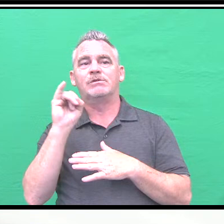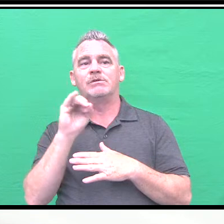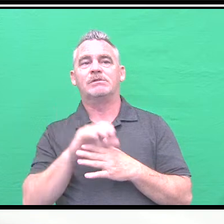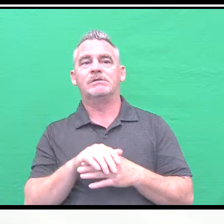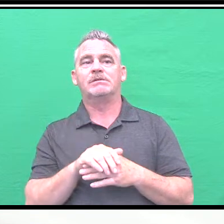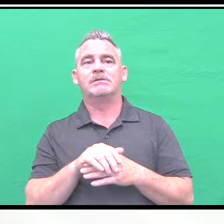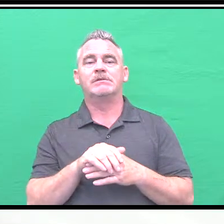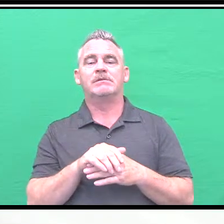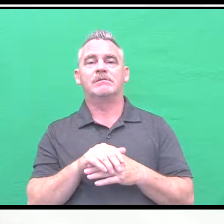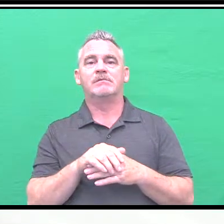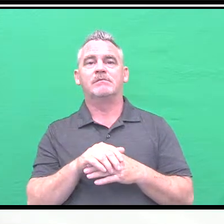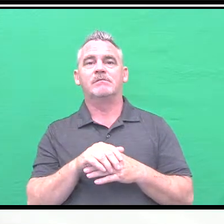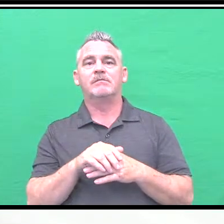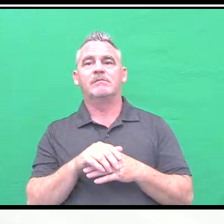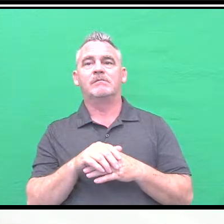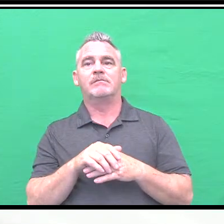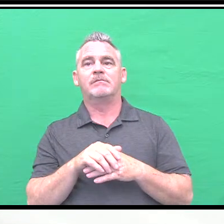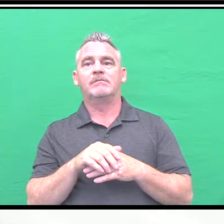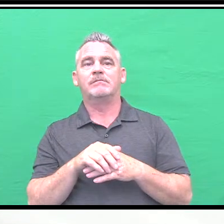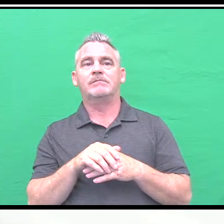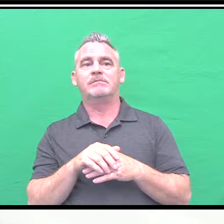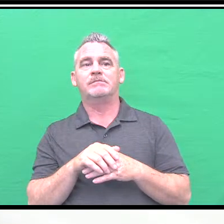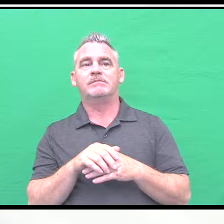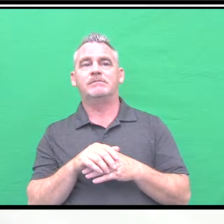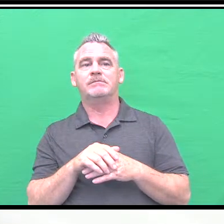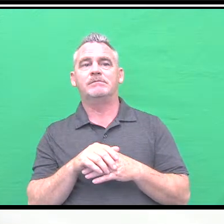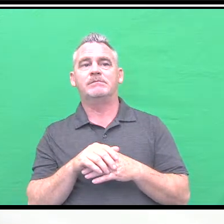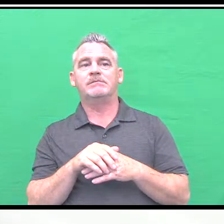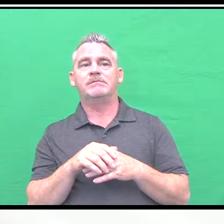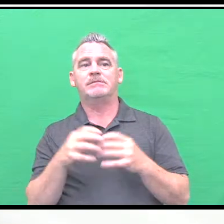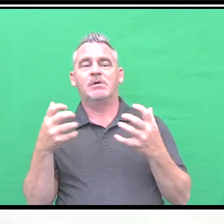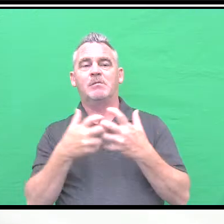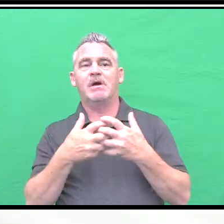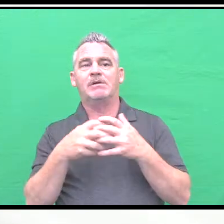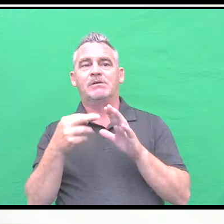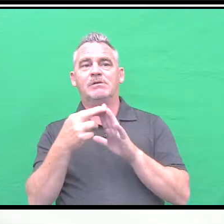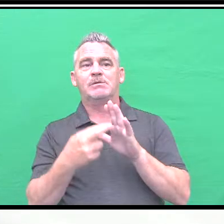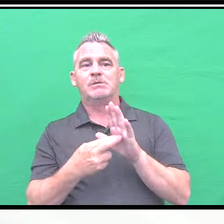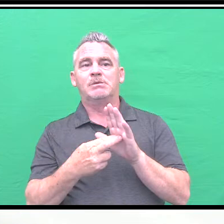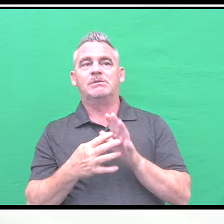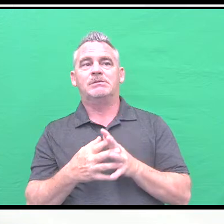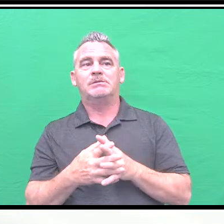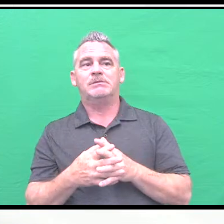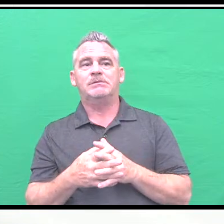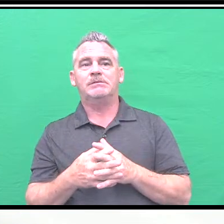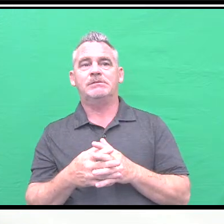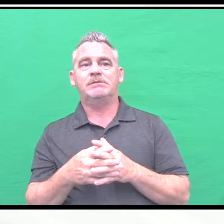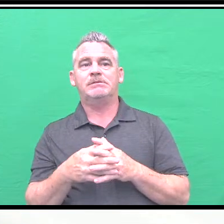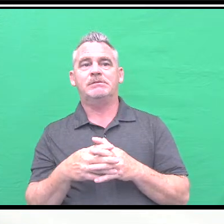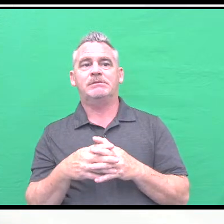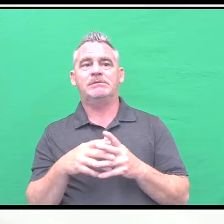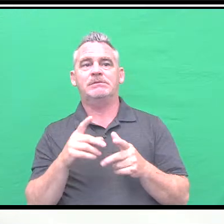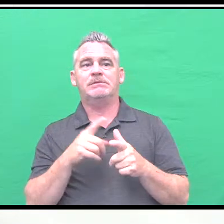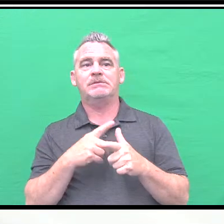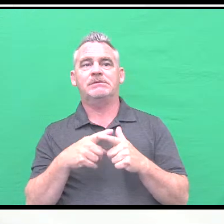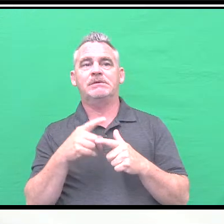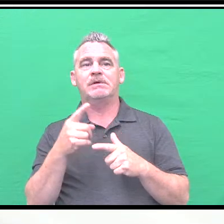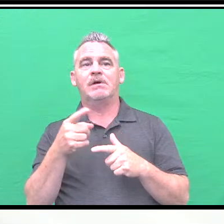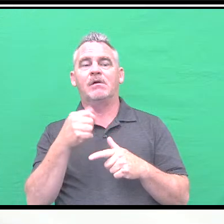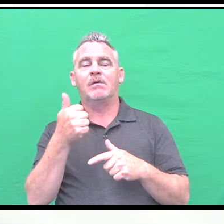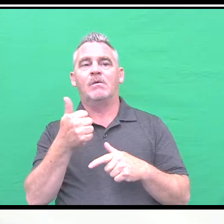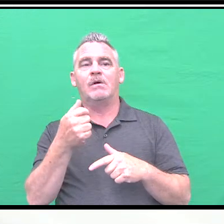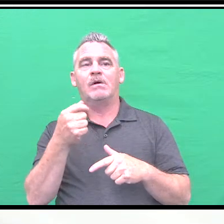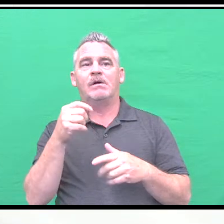compliance. As far as next one I'd like to highlight is policy number 4.